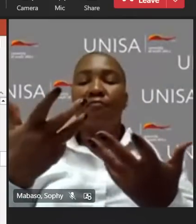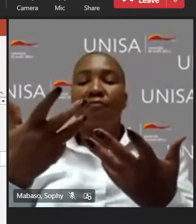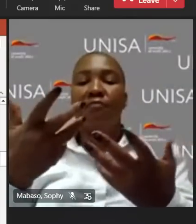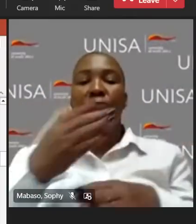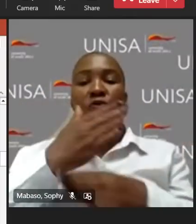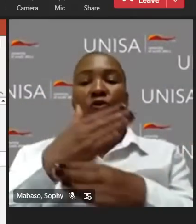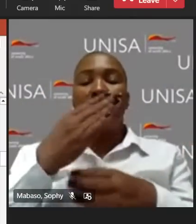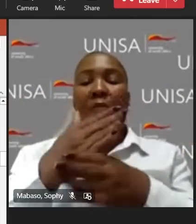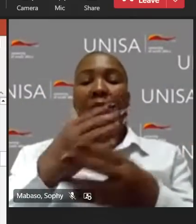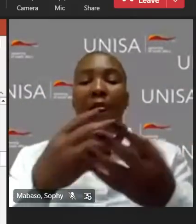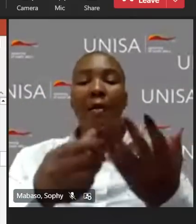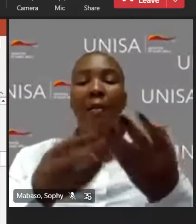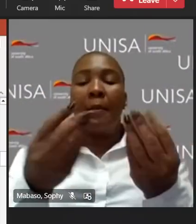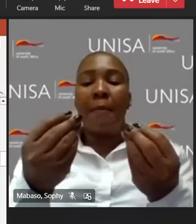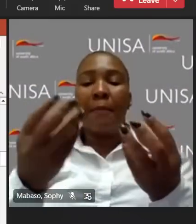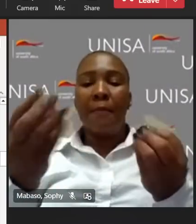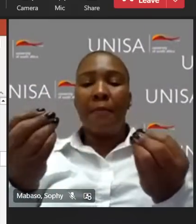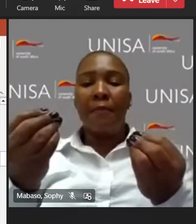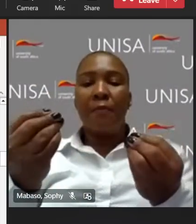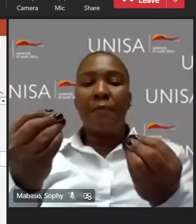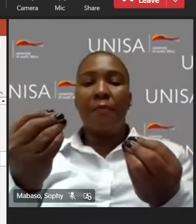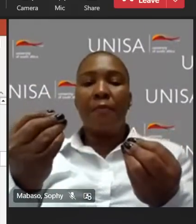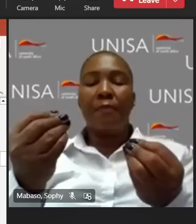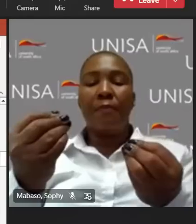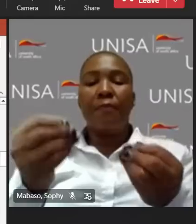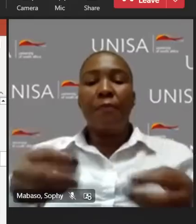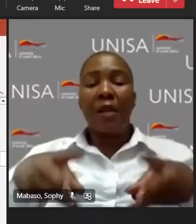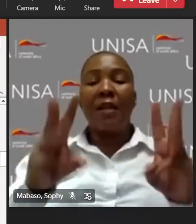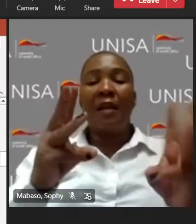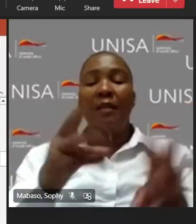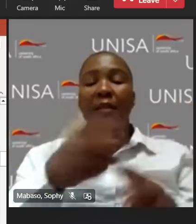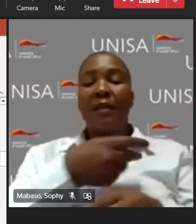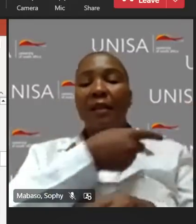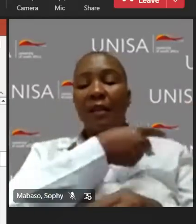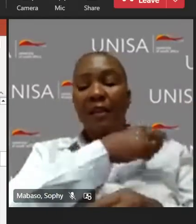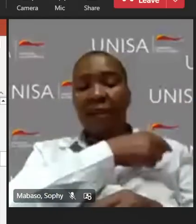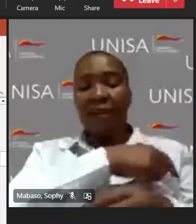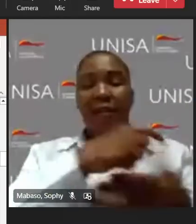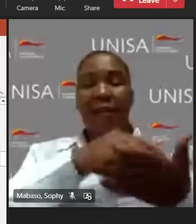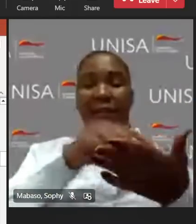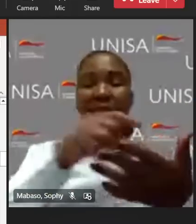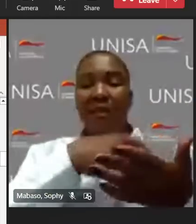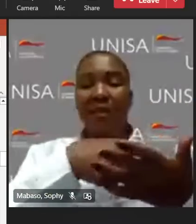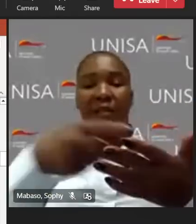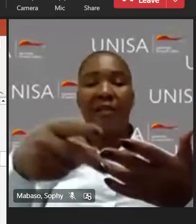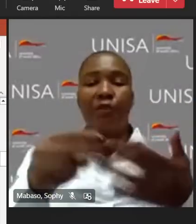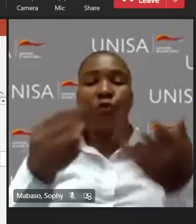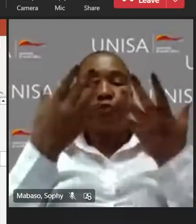address, your module, your student name, student number,